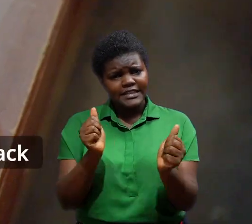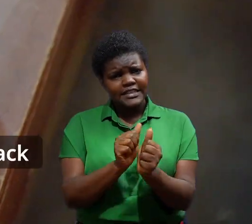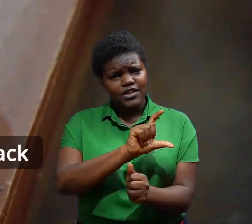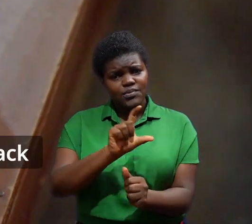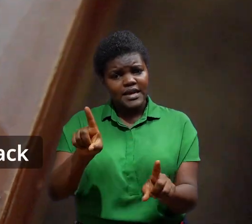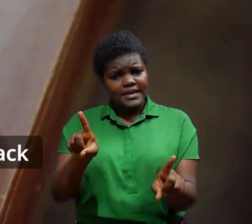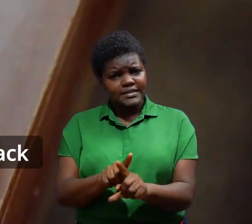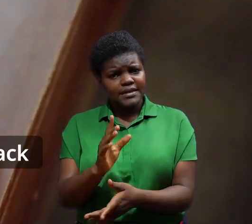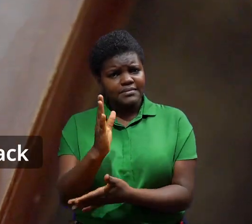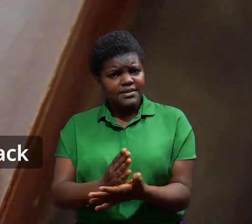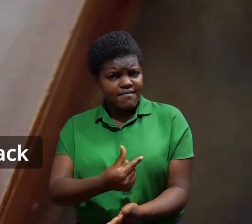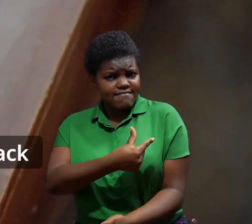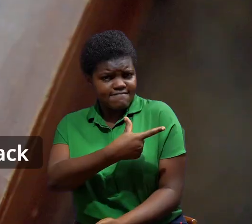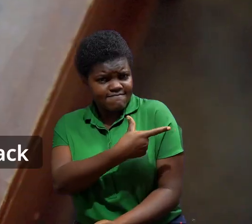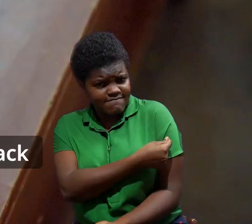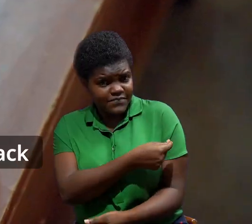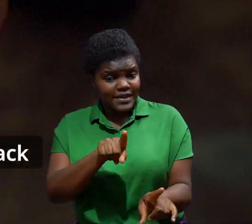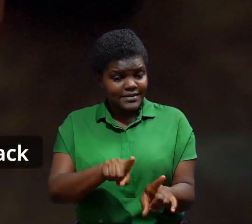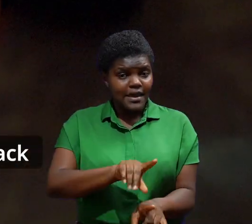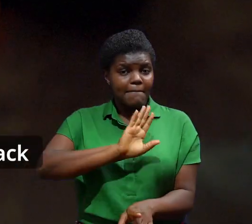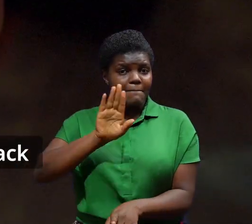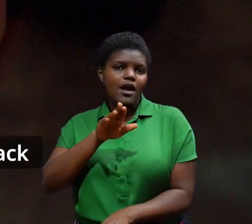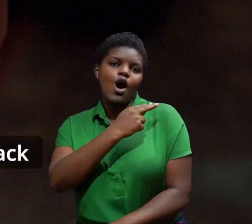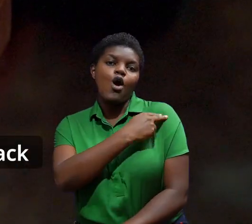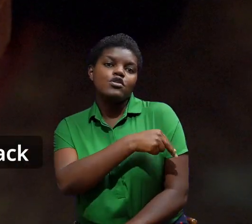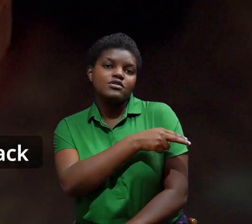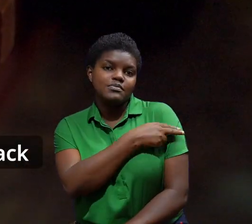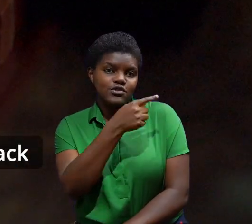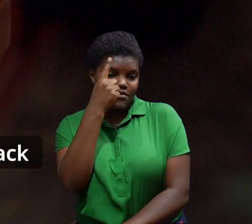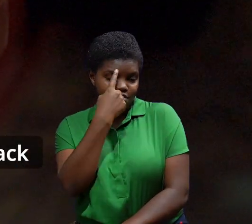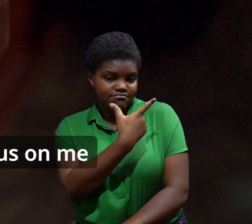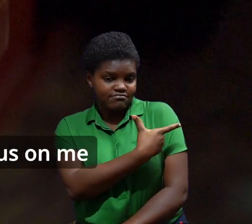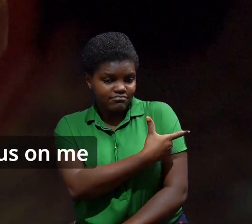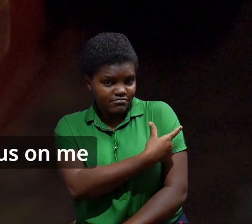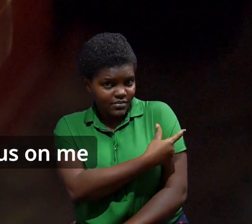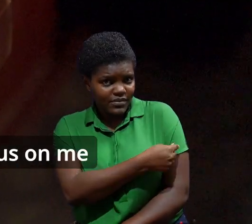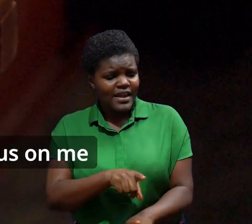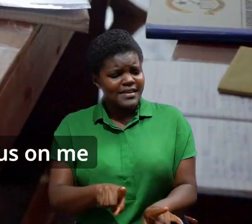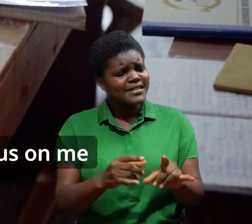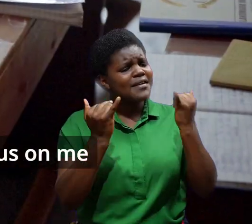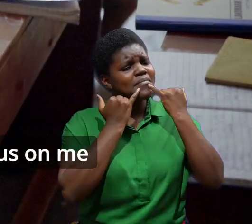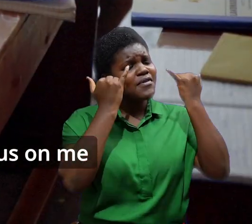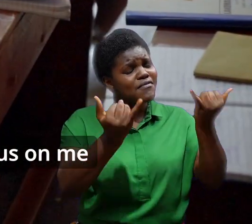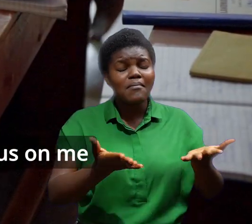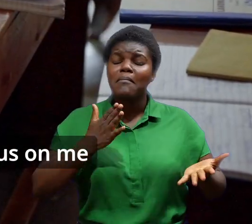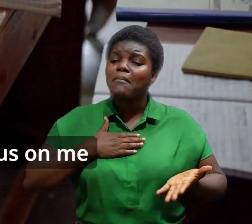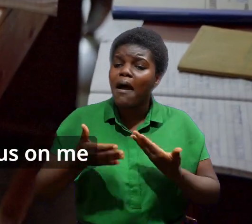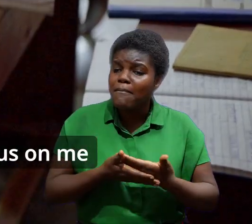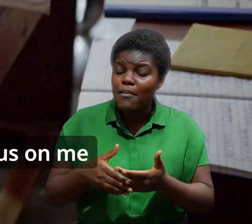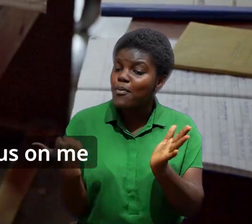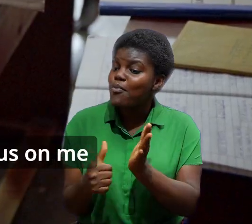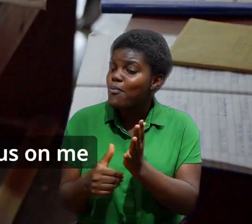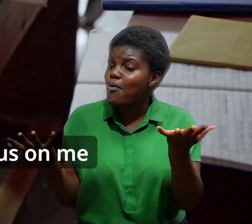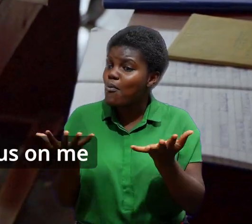era balina akayiso ke baali balina okumukuba era ne mmuzaayo bamugeme era ne mbagamba omwana era